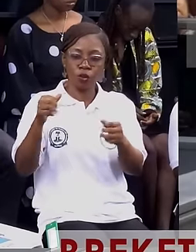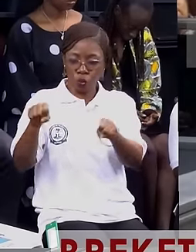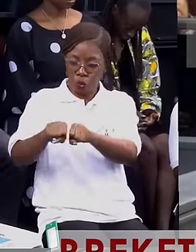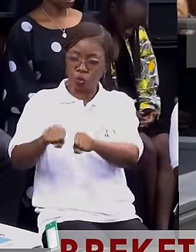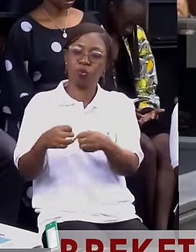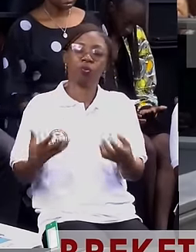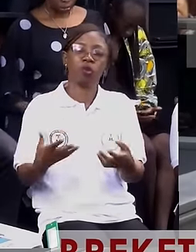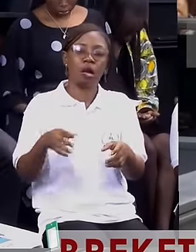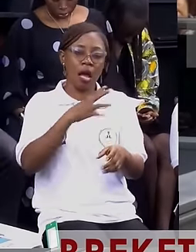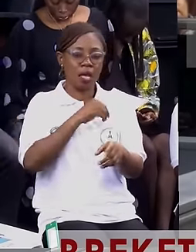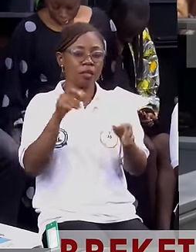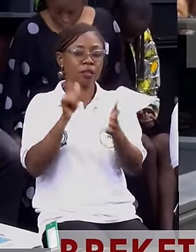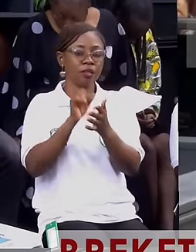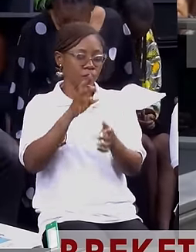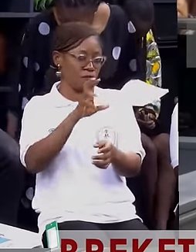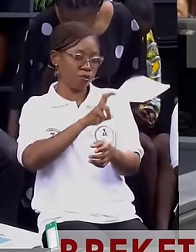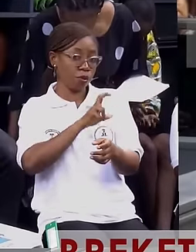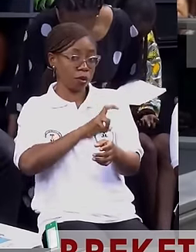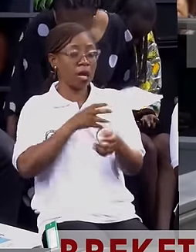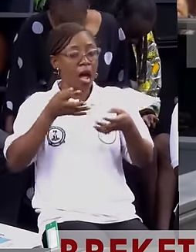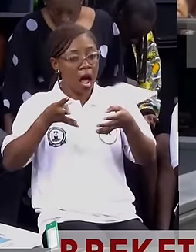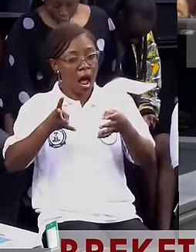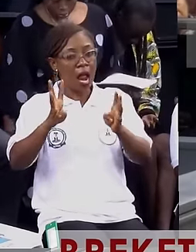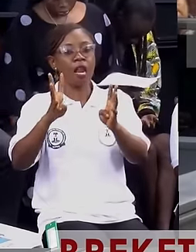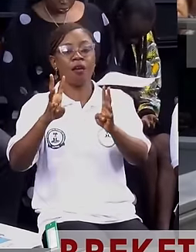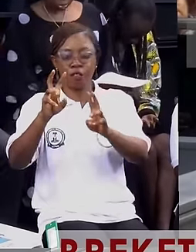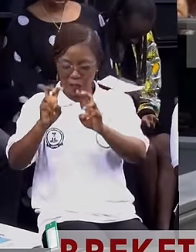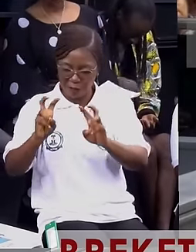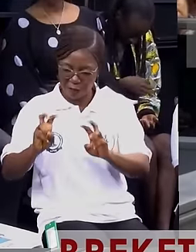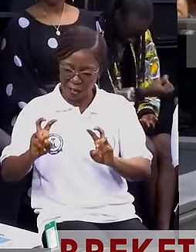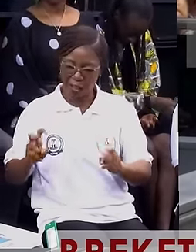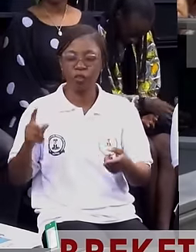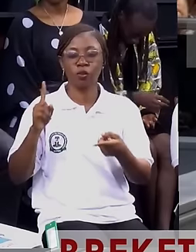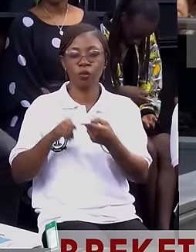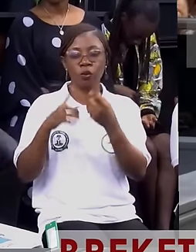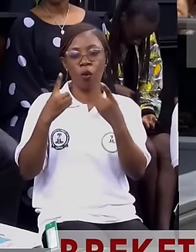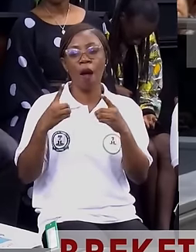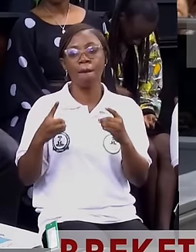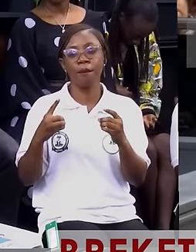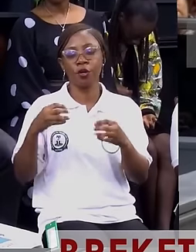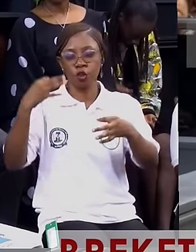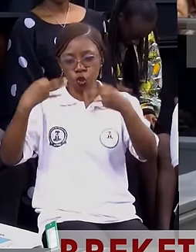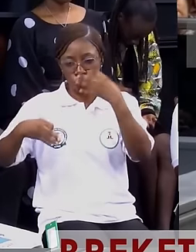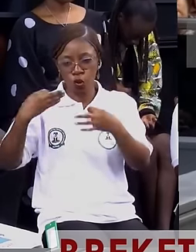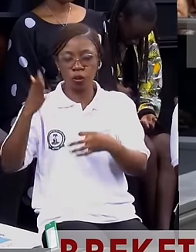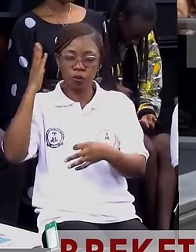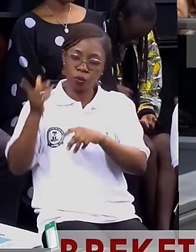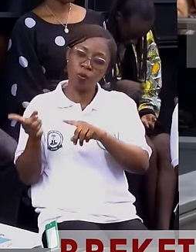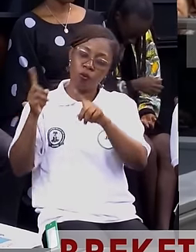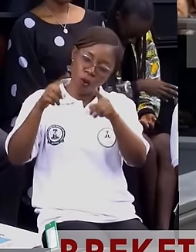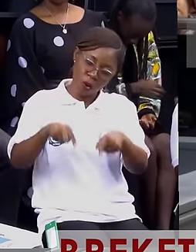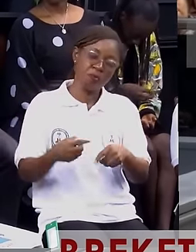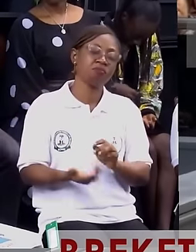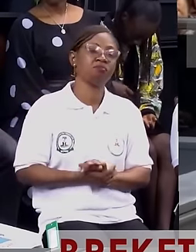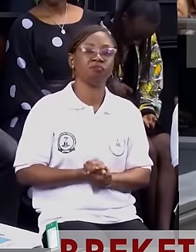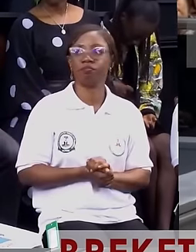shoe. Allow investigation to happen. Justice go come by the grace of God. Thank